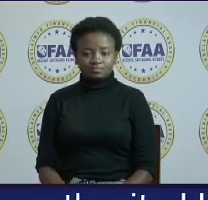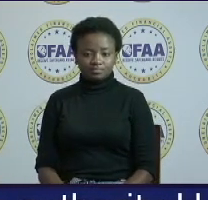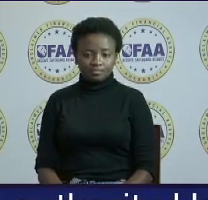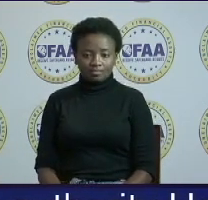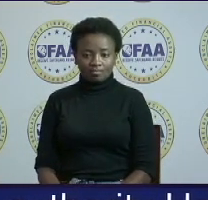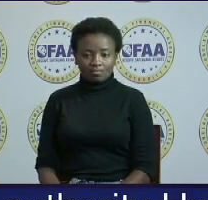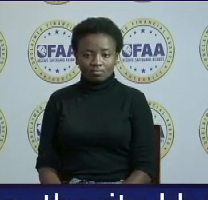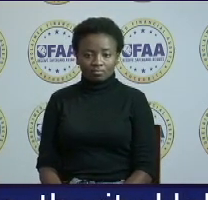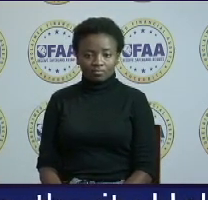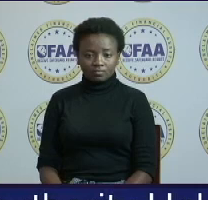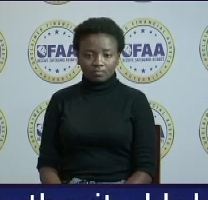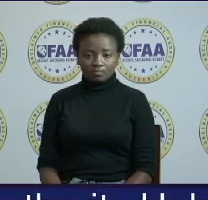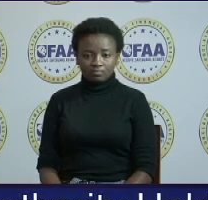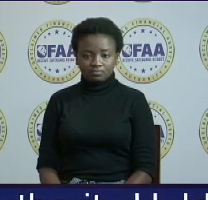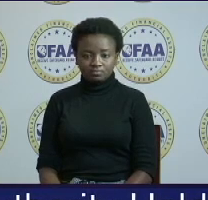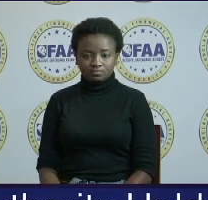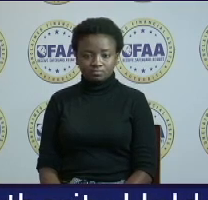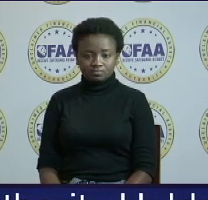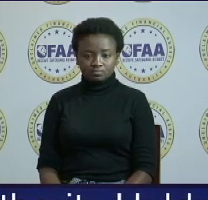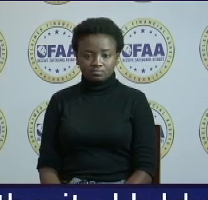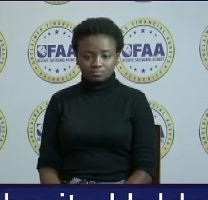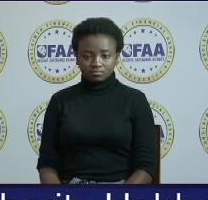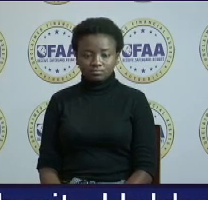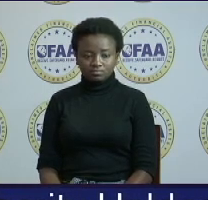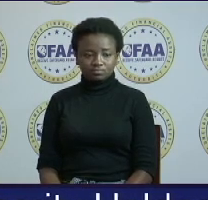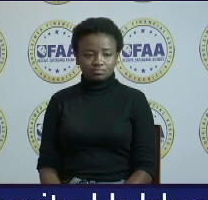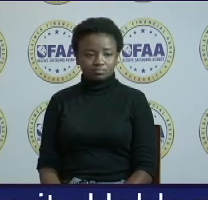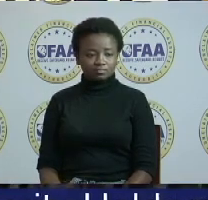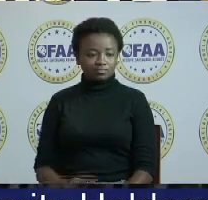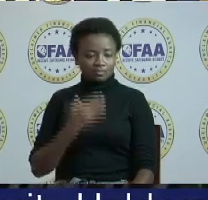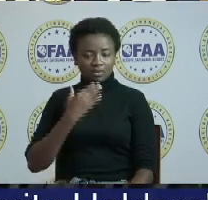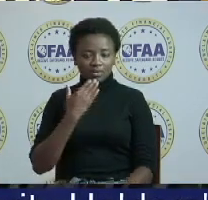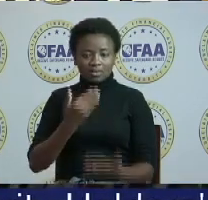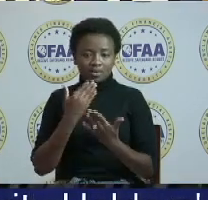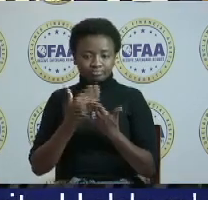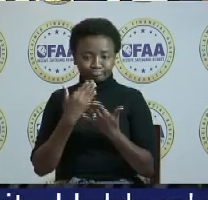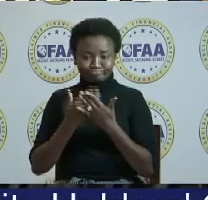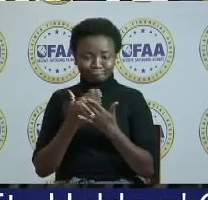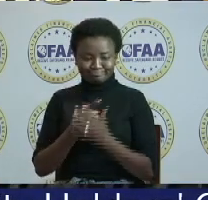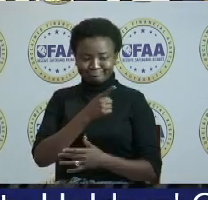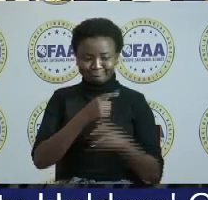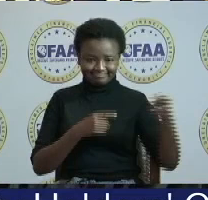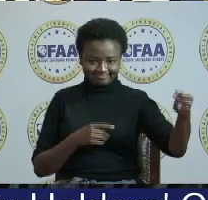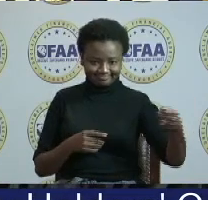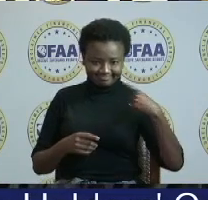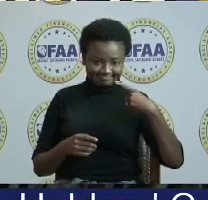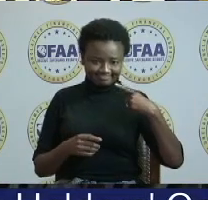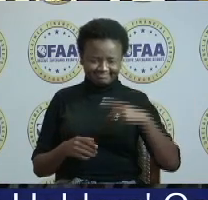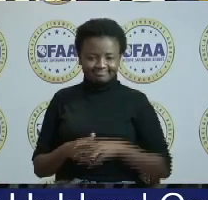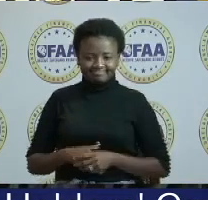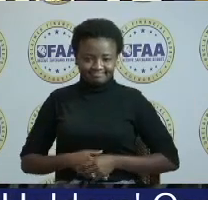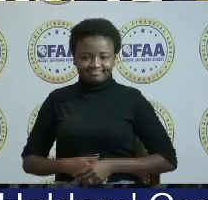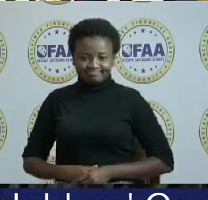are you doing to harmonize this amongst the holders? Thank you. Yeah. Thank you, Mr. Mulwa, or Mulwa, I'm not Mulwa. Sure